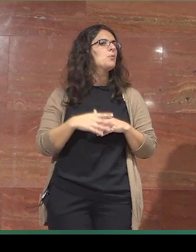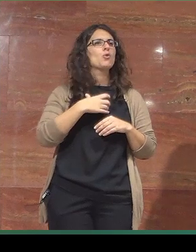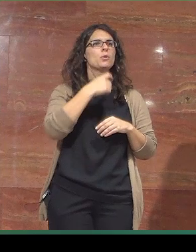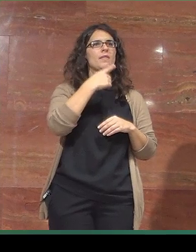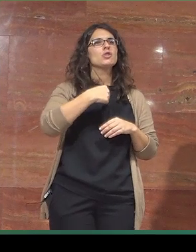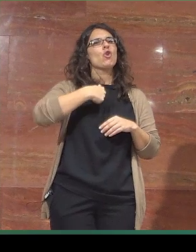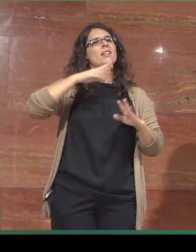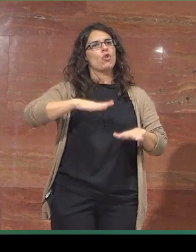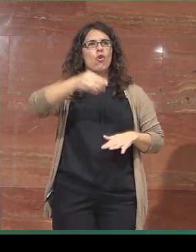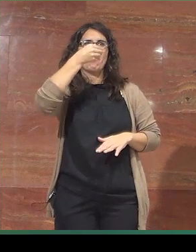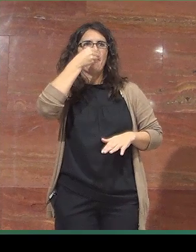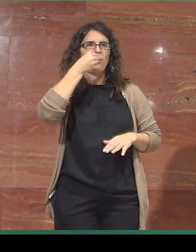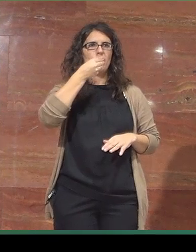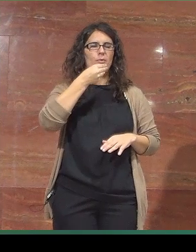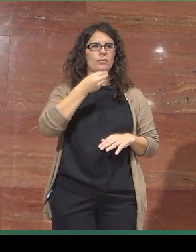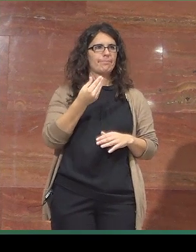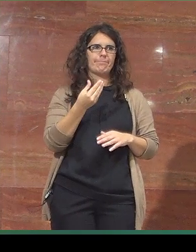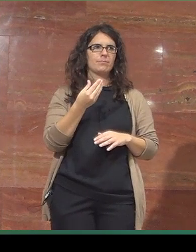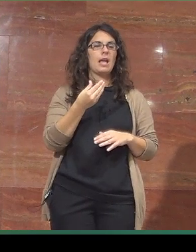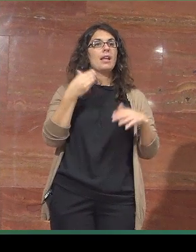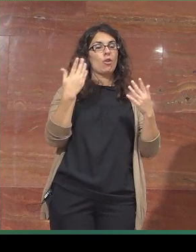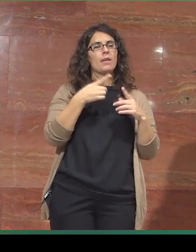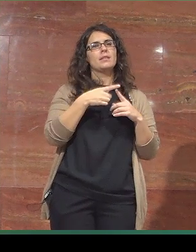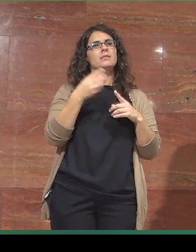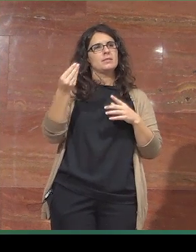these humans are not constructed, they are free.